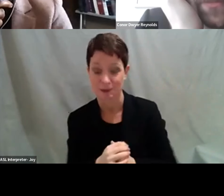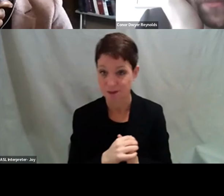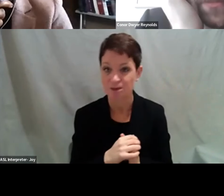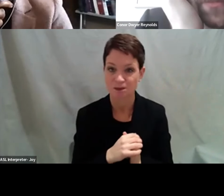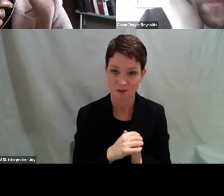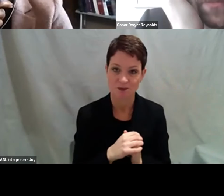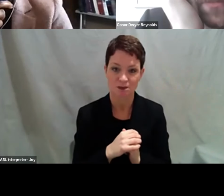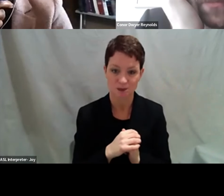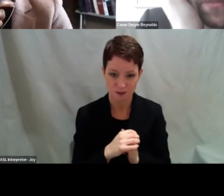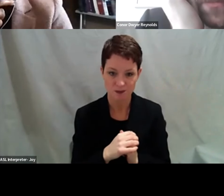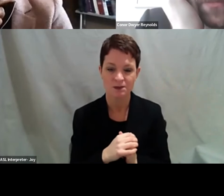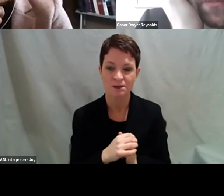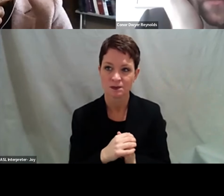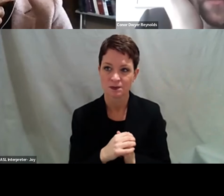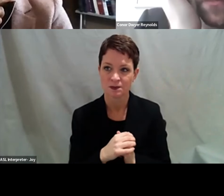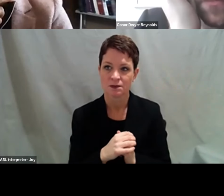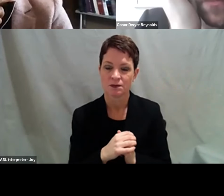audience members.